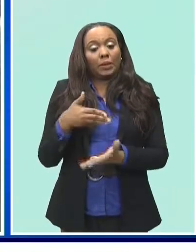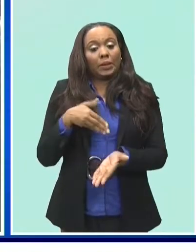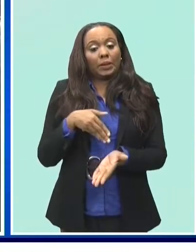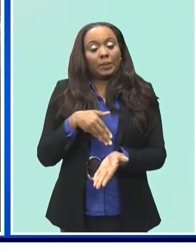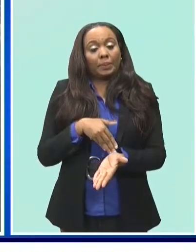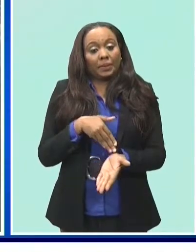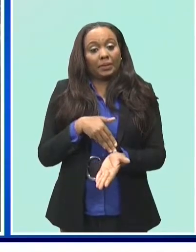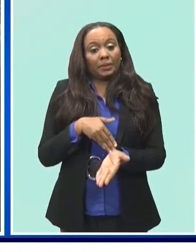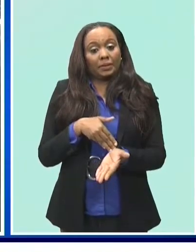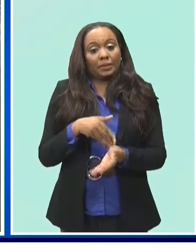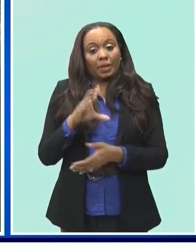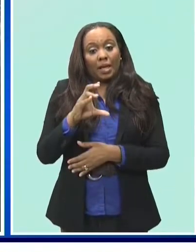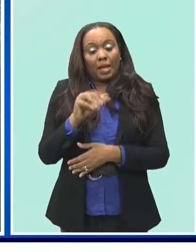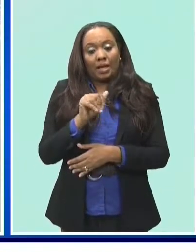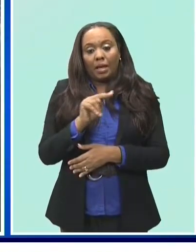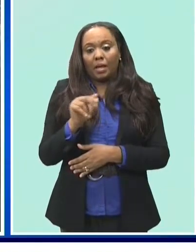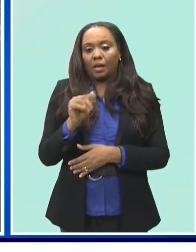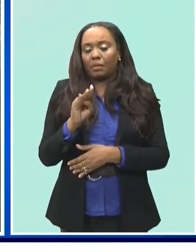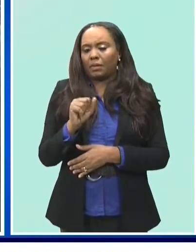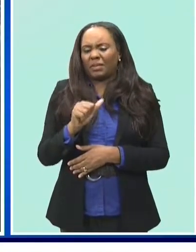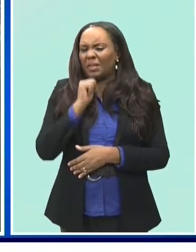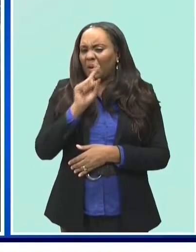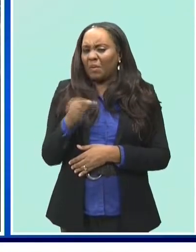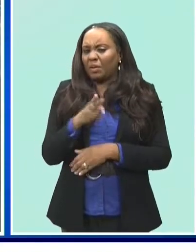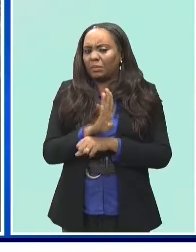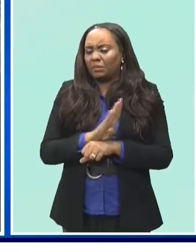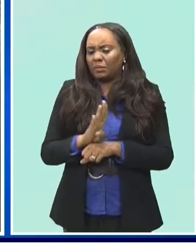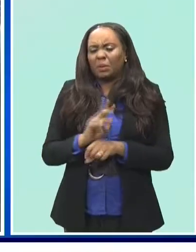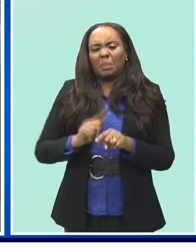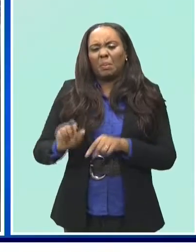Barbados. We, in fact, talked about it earlier today